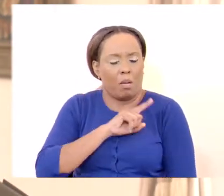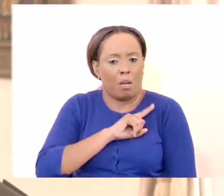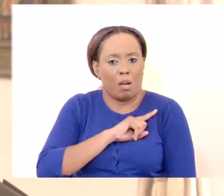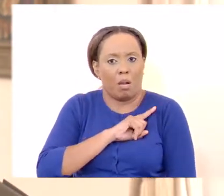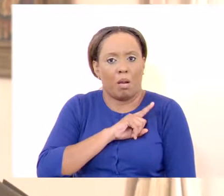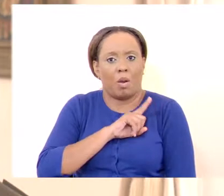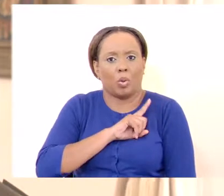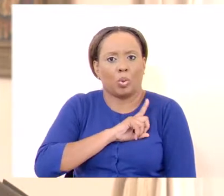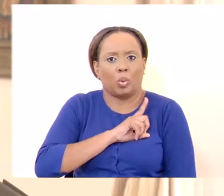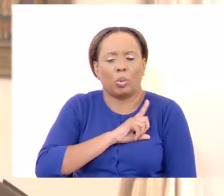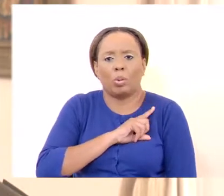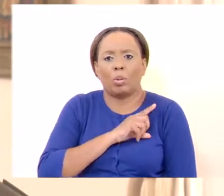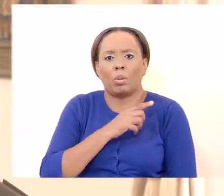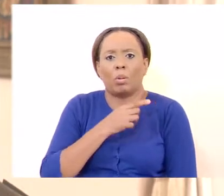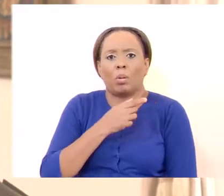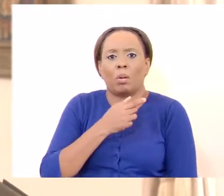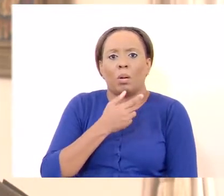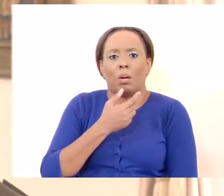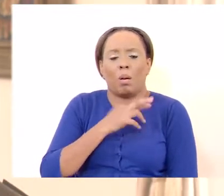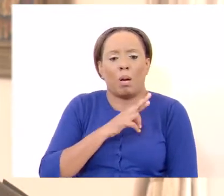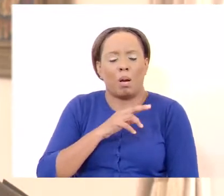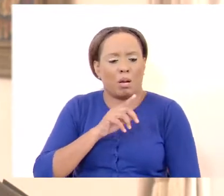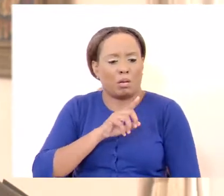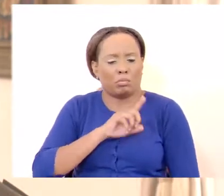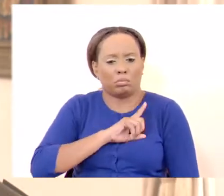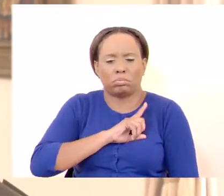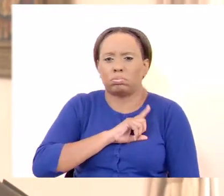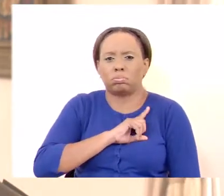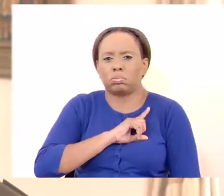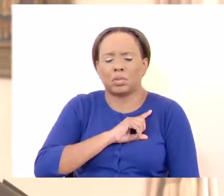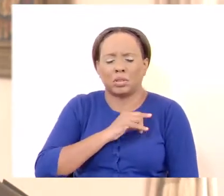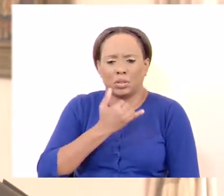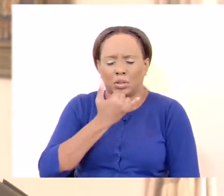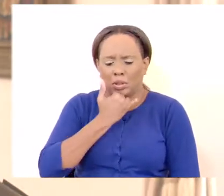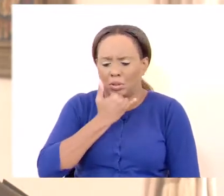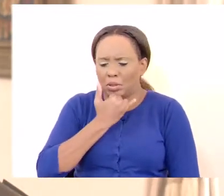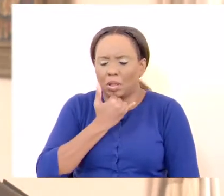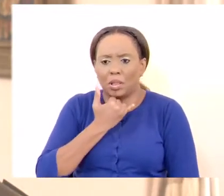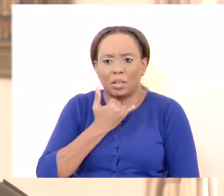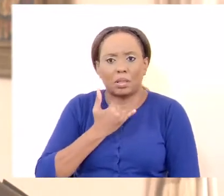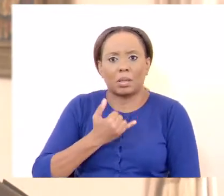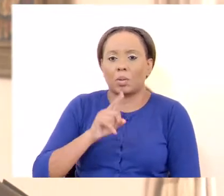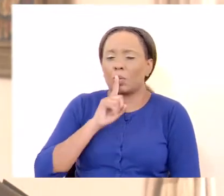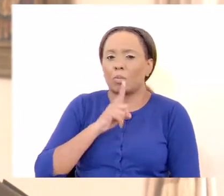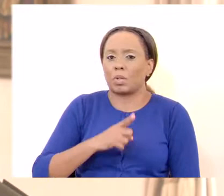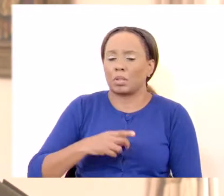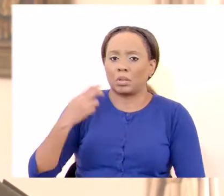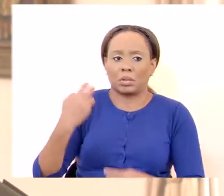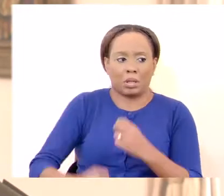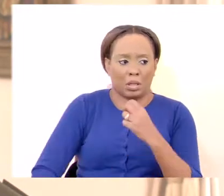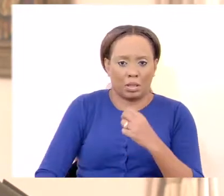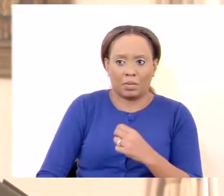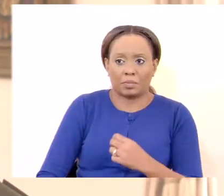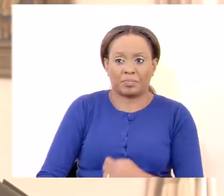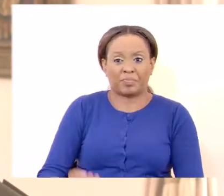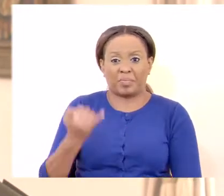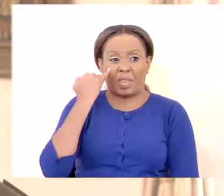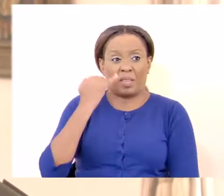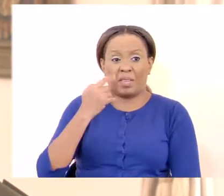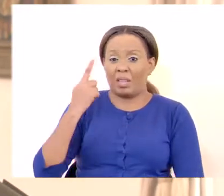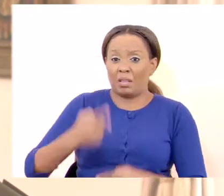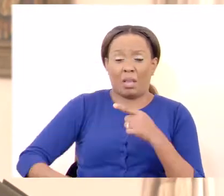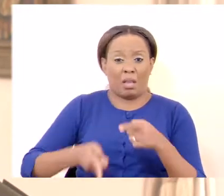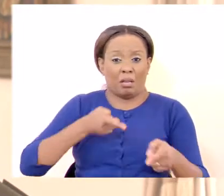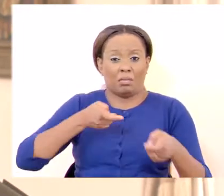have multiple rhythm disorders, those can be very difficult to treat. And if it's not possible to get that under